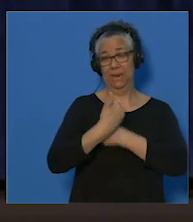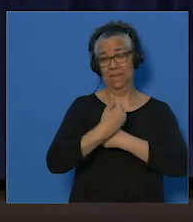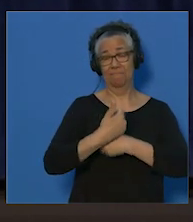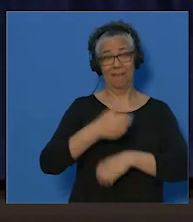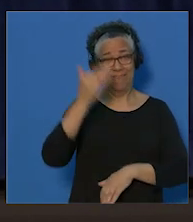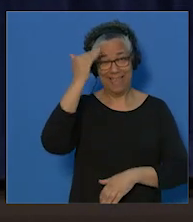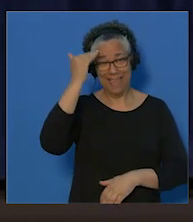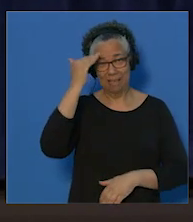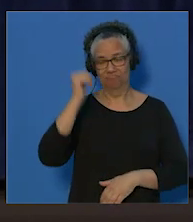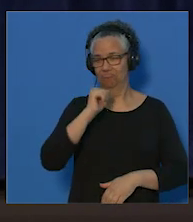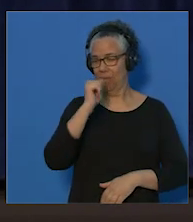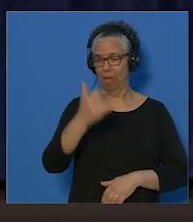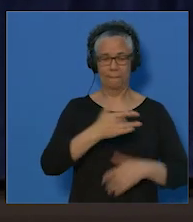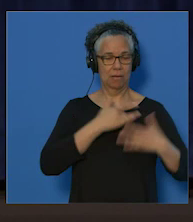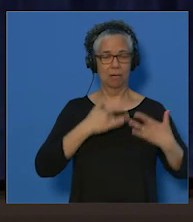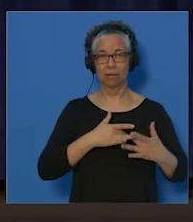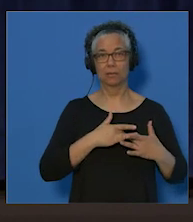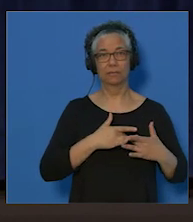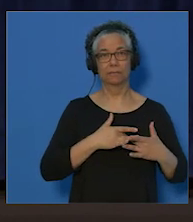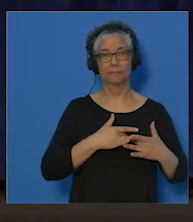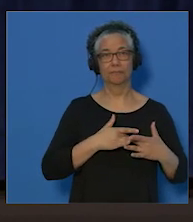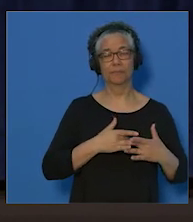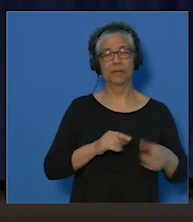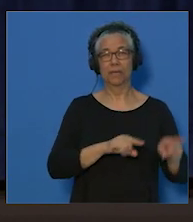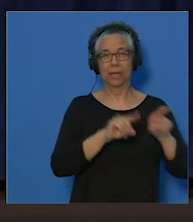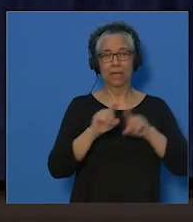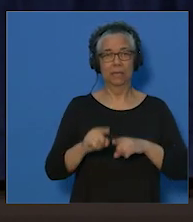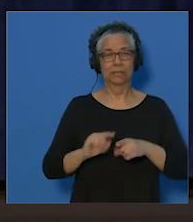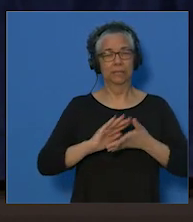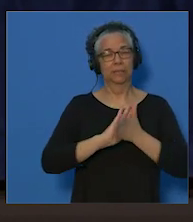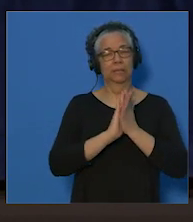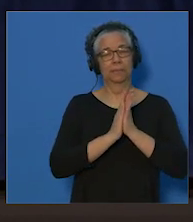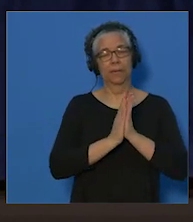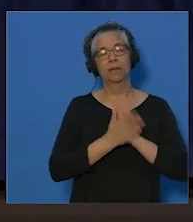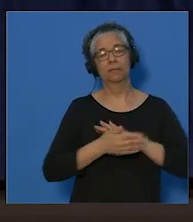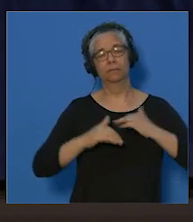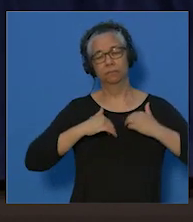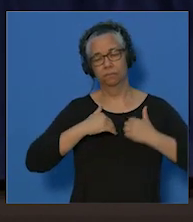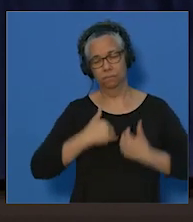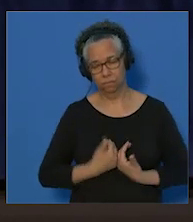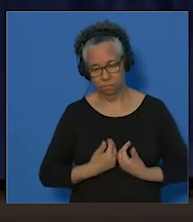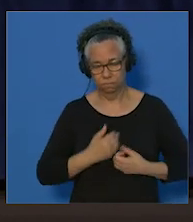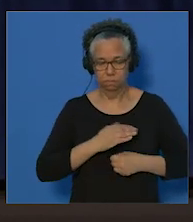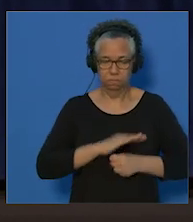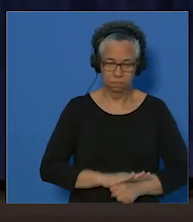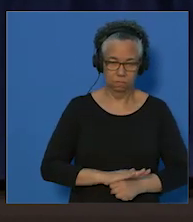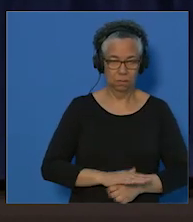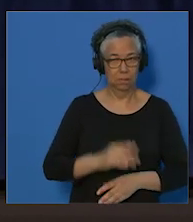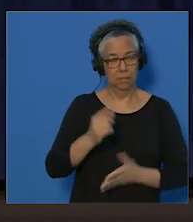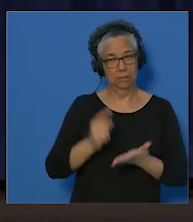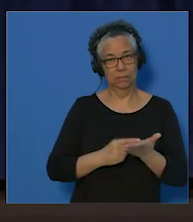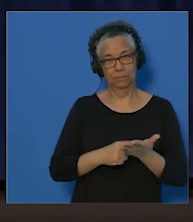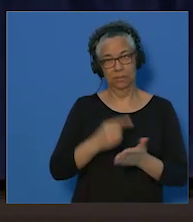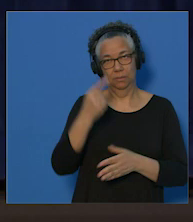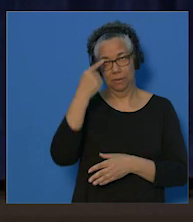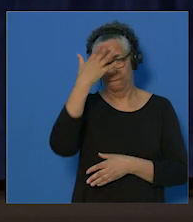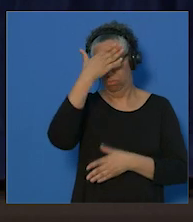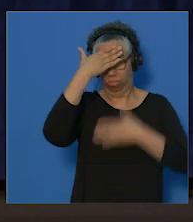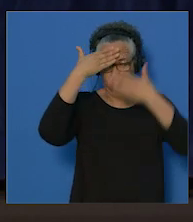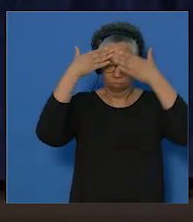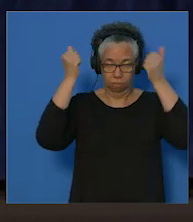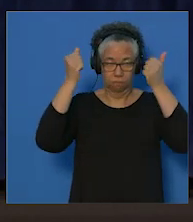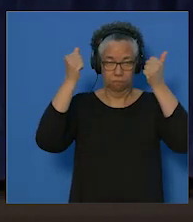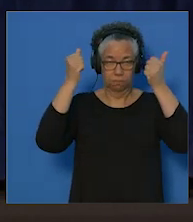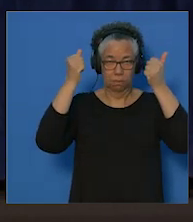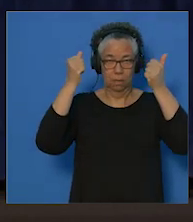in positions and situations of fatigue and stress, our minds may sometimes fall short. but each